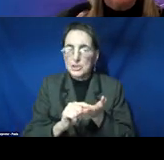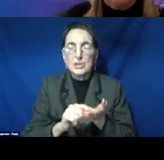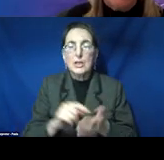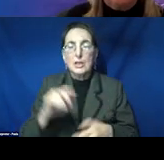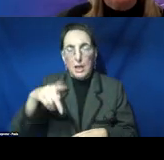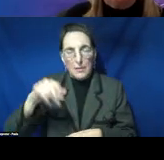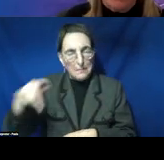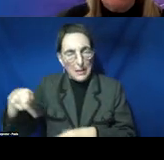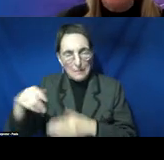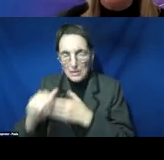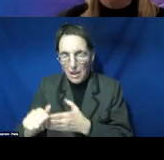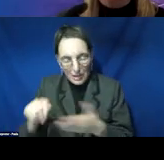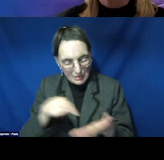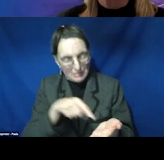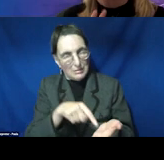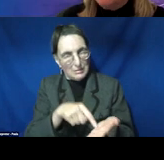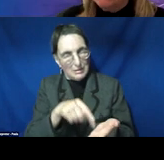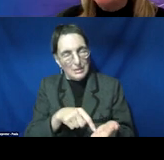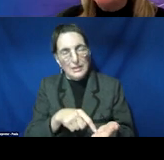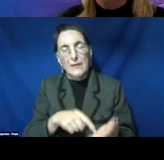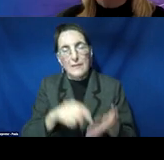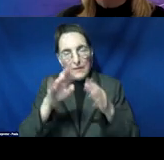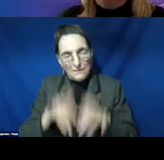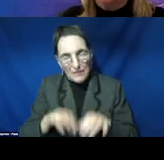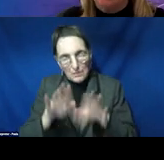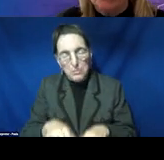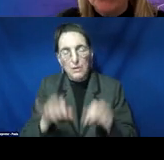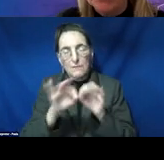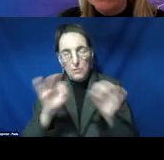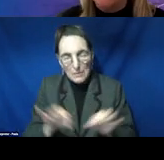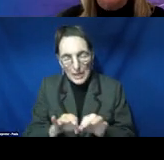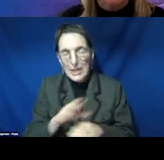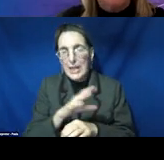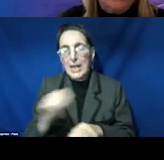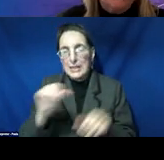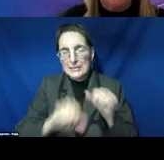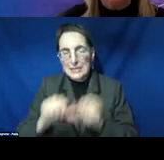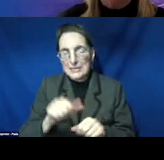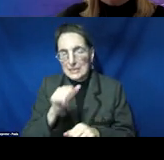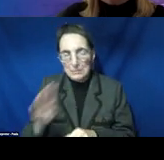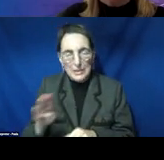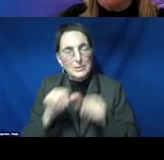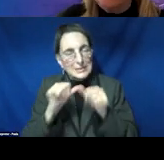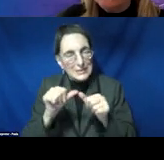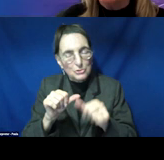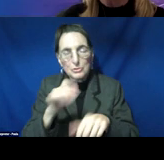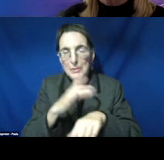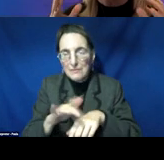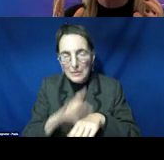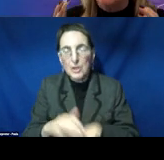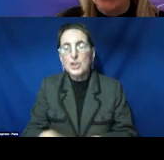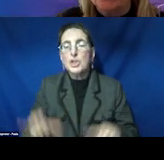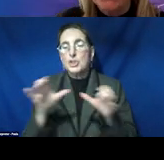guide, that the fillable formats and Science CV will both continue to be available. The